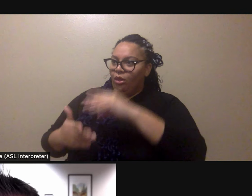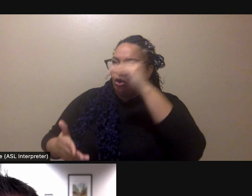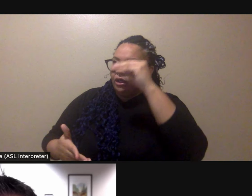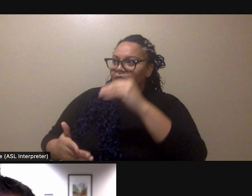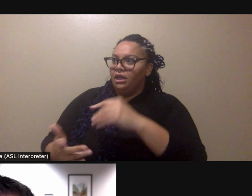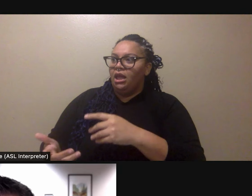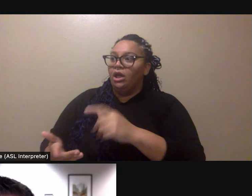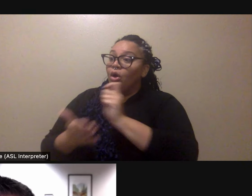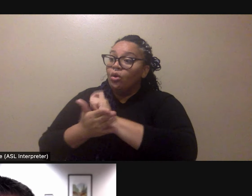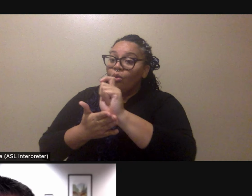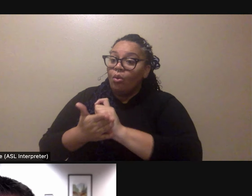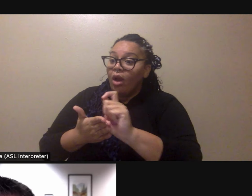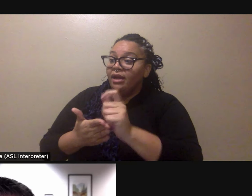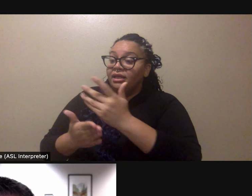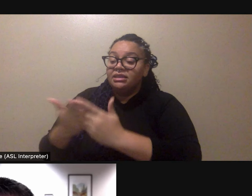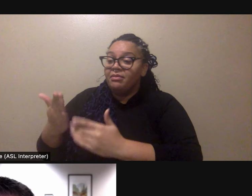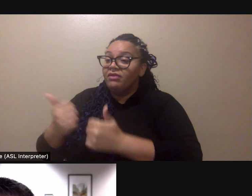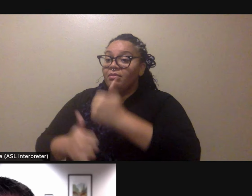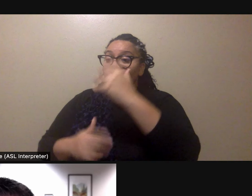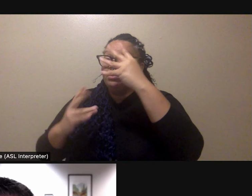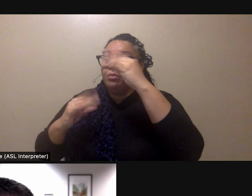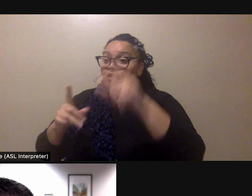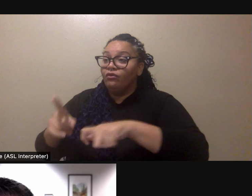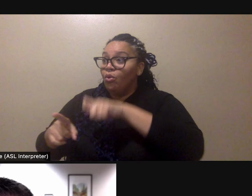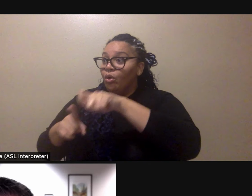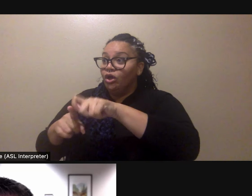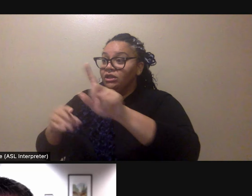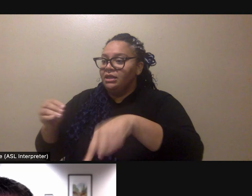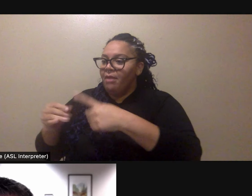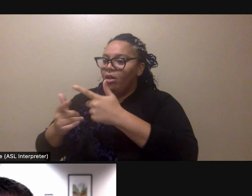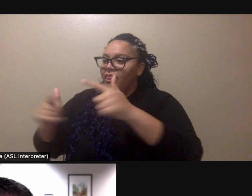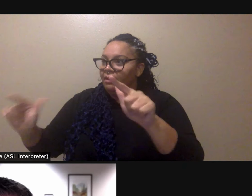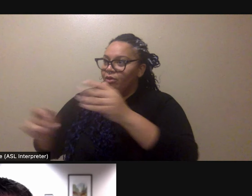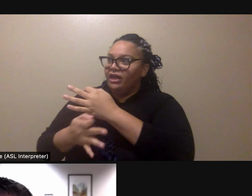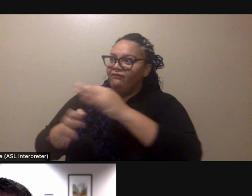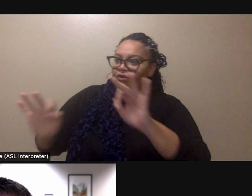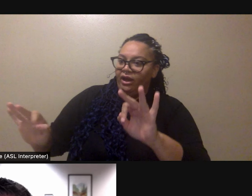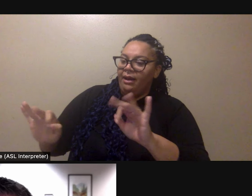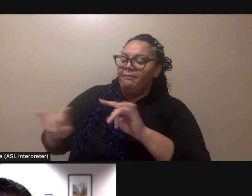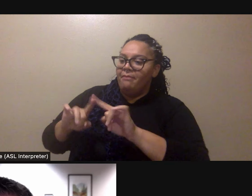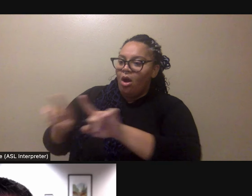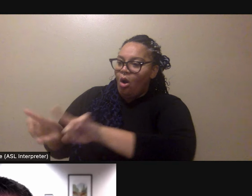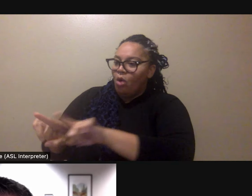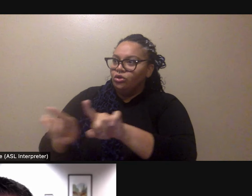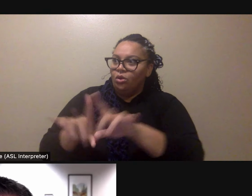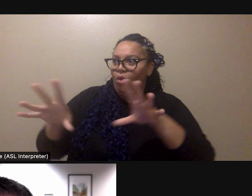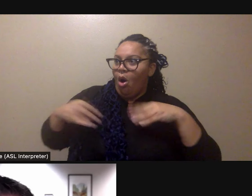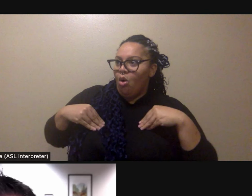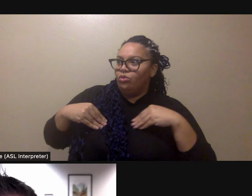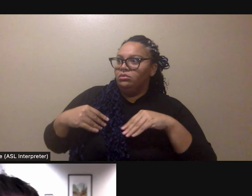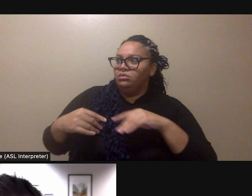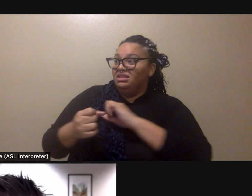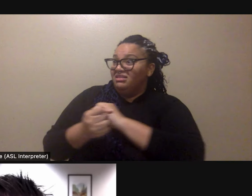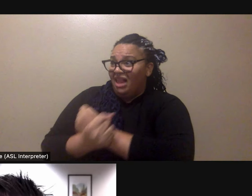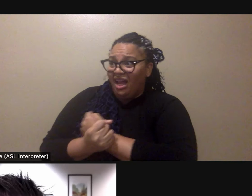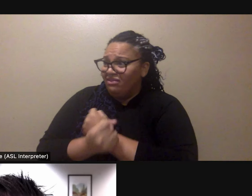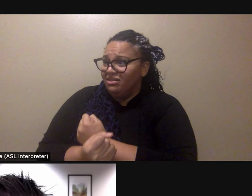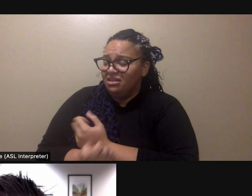the most beautiful words about liberty and freedom, also owned slaves. You know, that